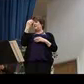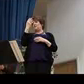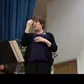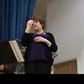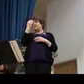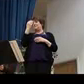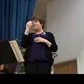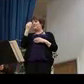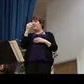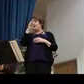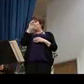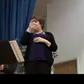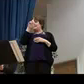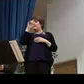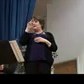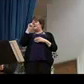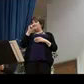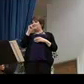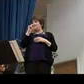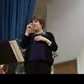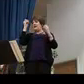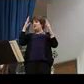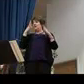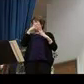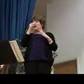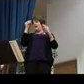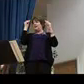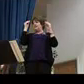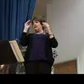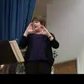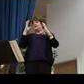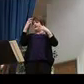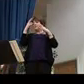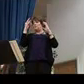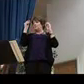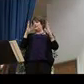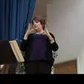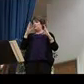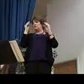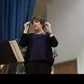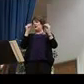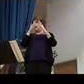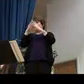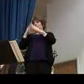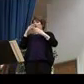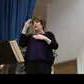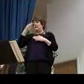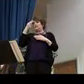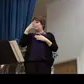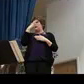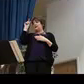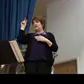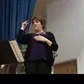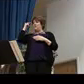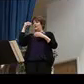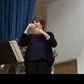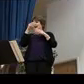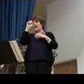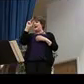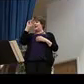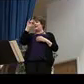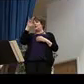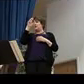teacher. She taught American history and government at Alabama High School prior to being tapped as Lieutenant Governor.